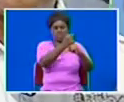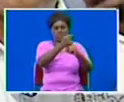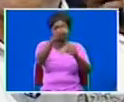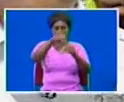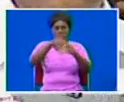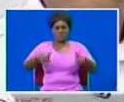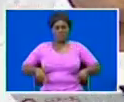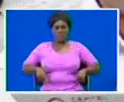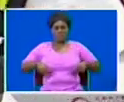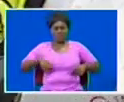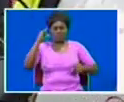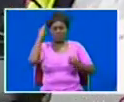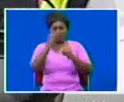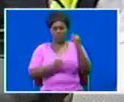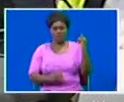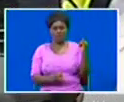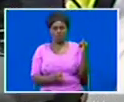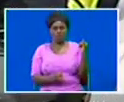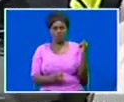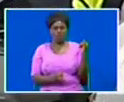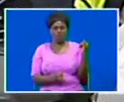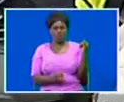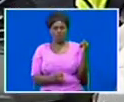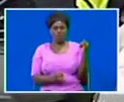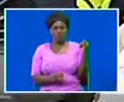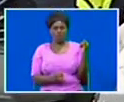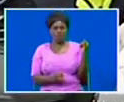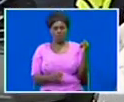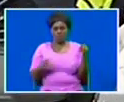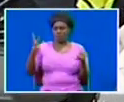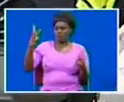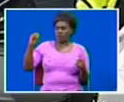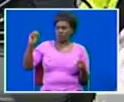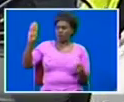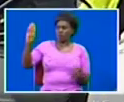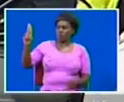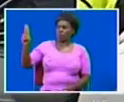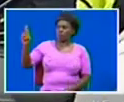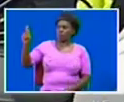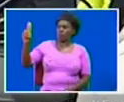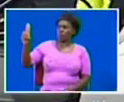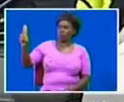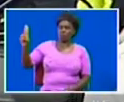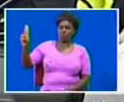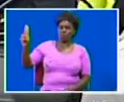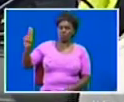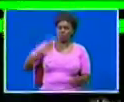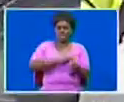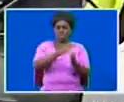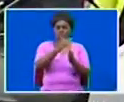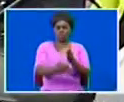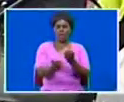And last but not least... Good evening. My name is Mboro Ngoge, and I sell insurance for a